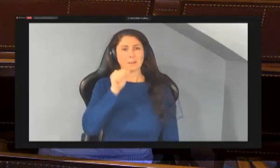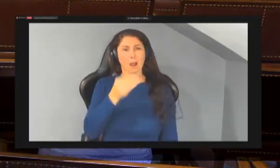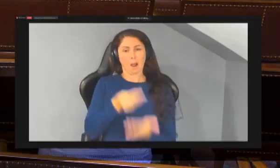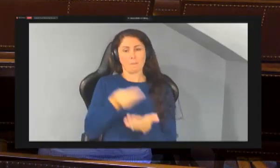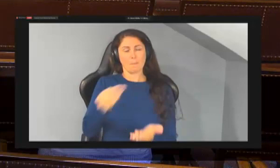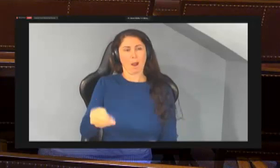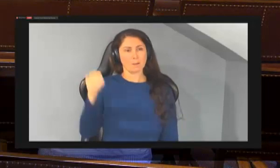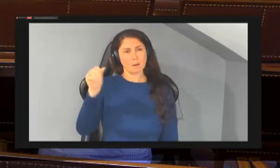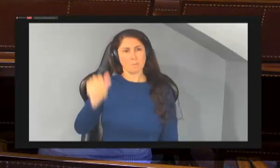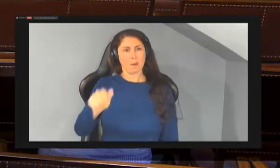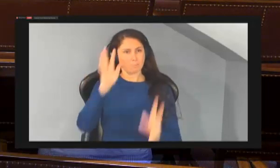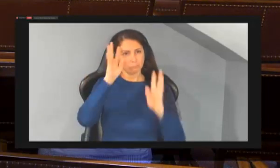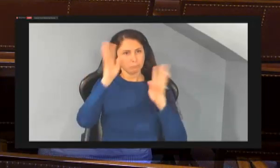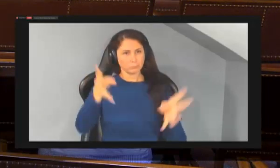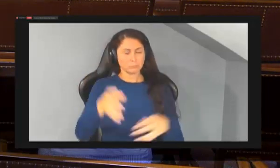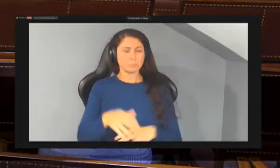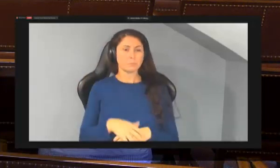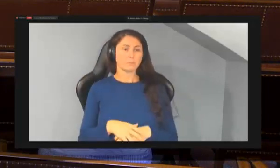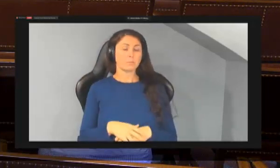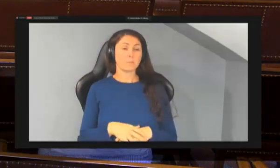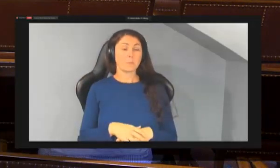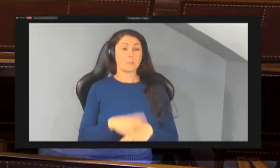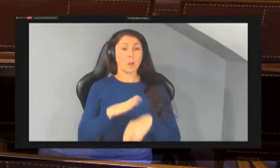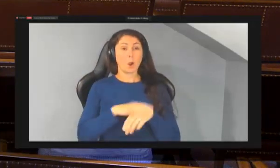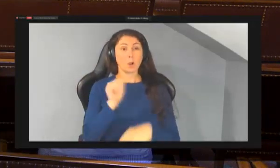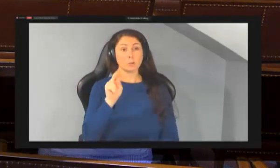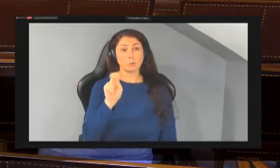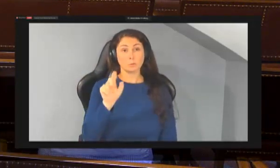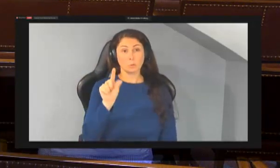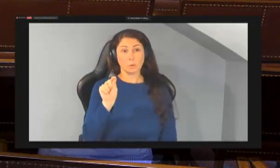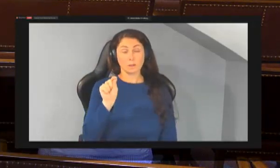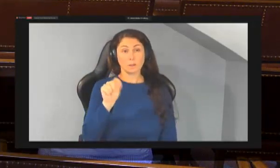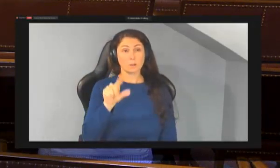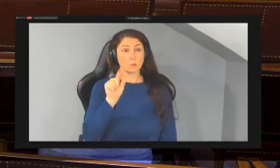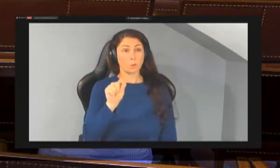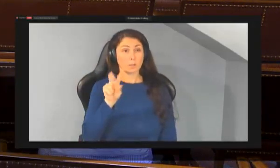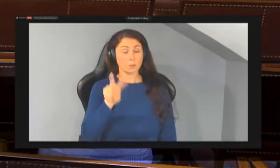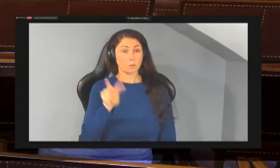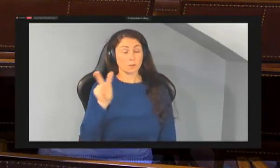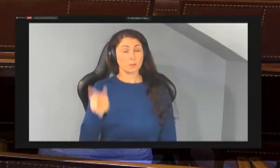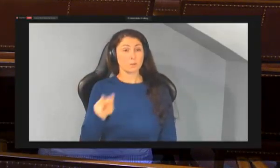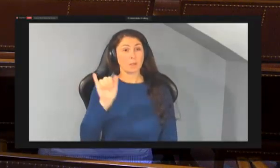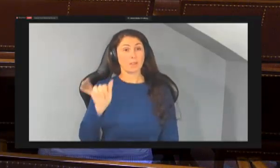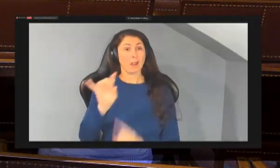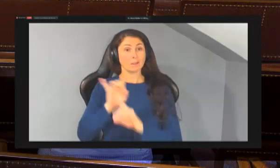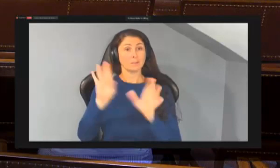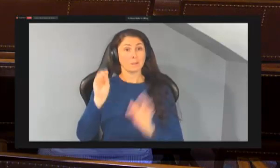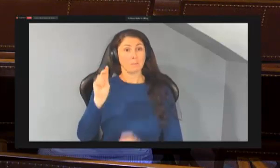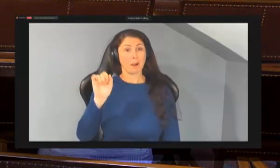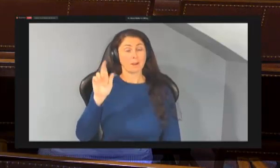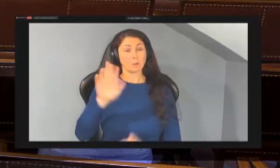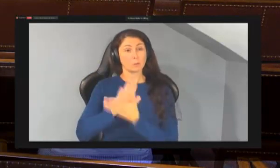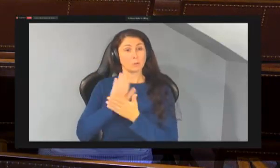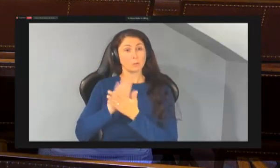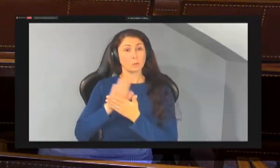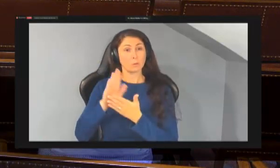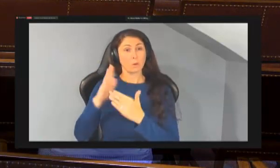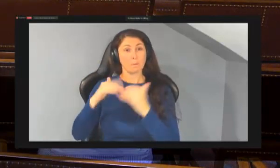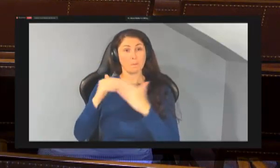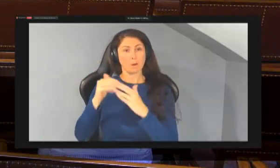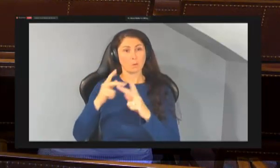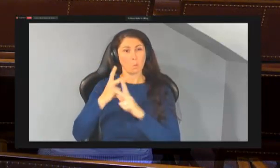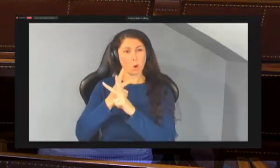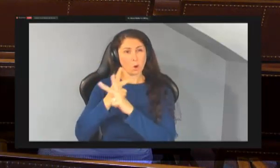propaganda. On June 20th, 2022, the detrimental Bon Air school building worsened into becoming